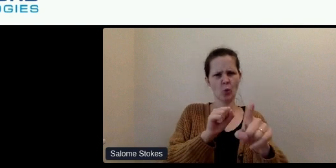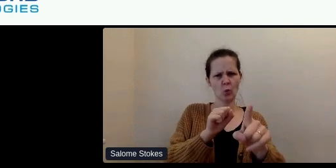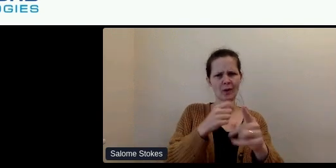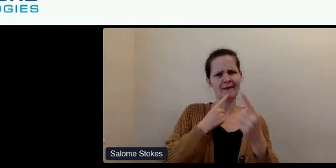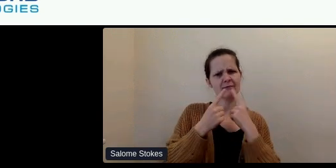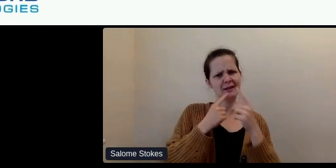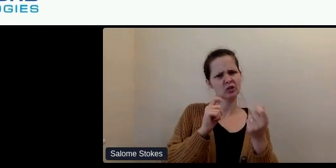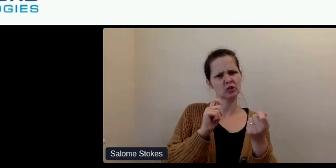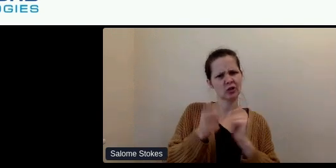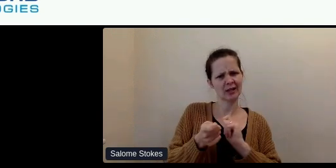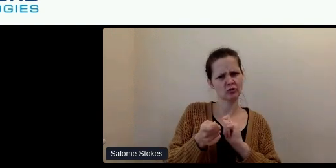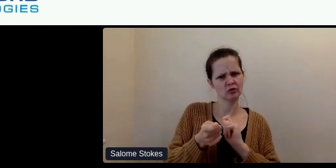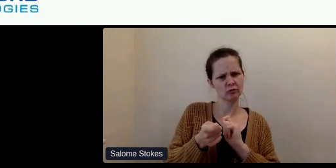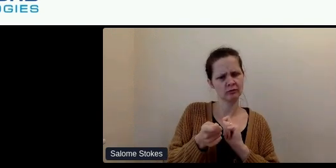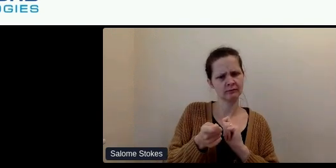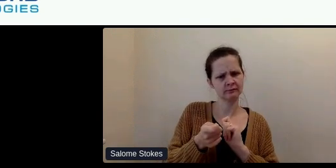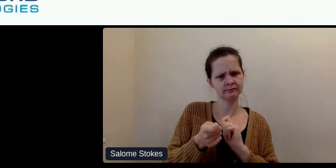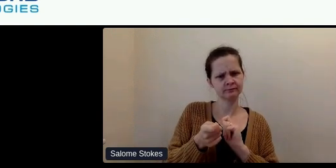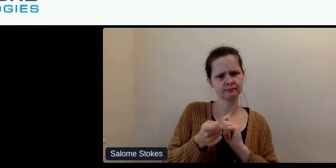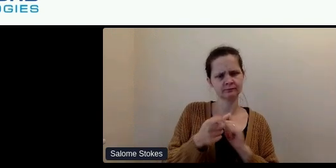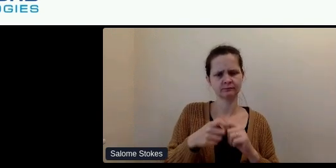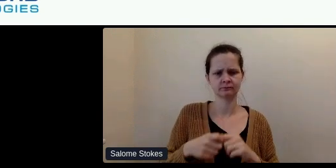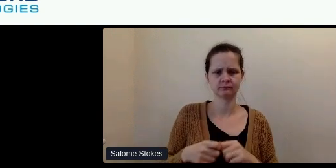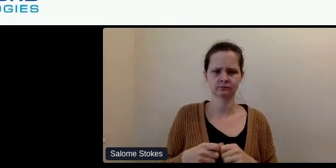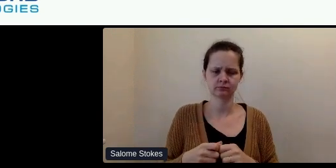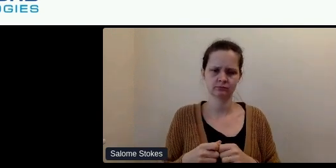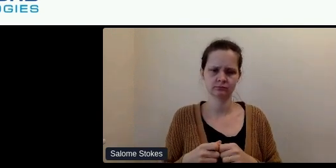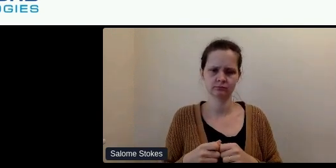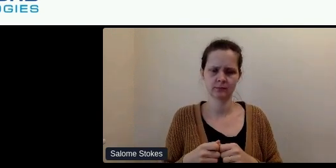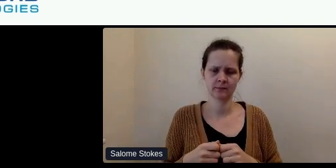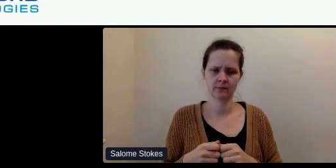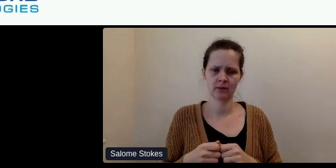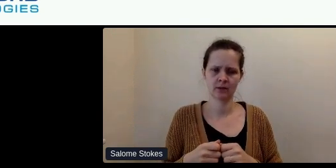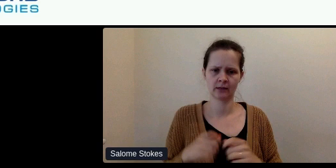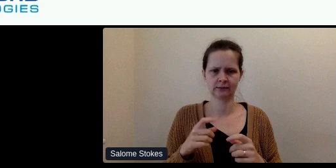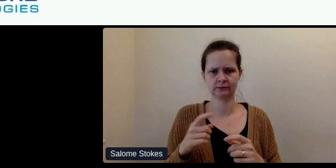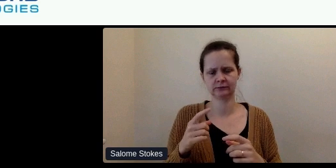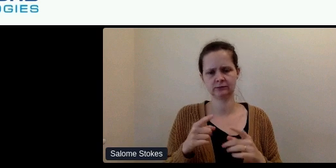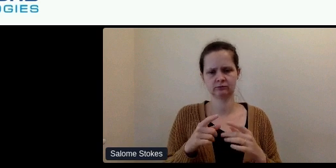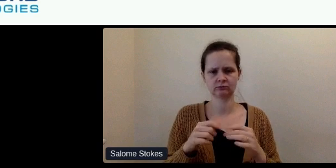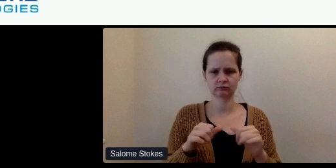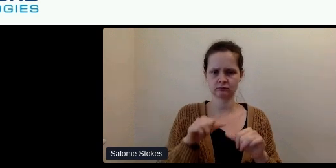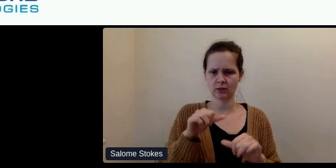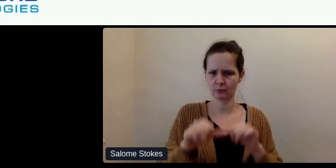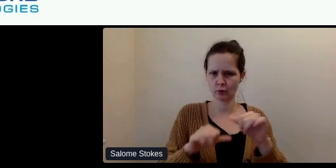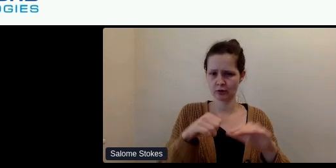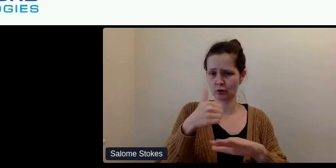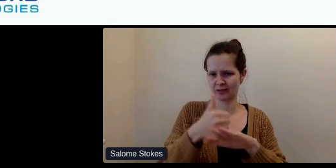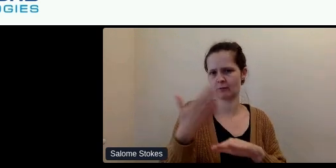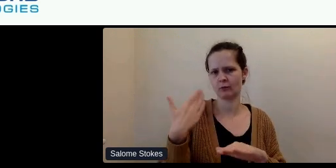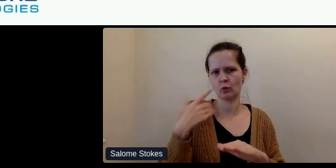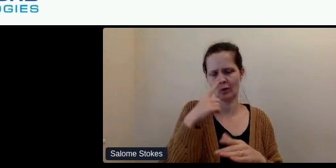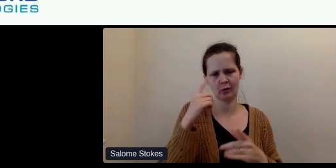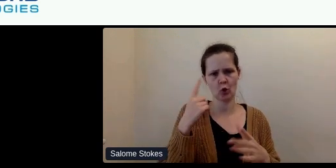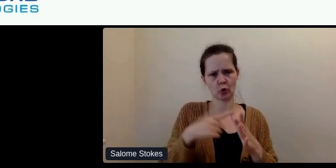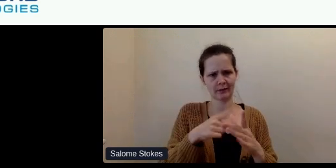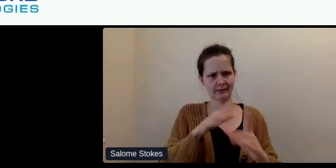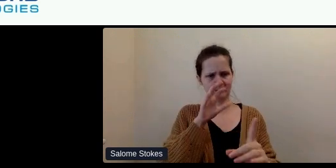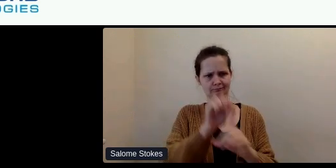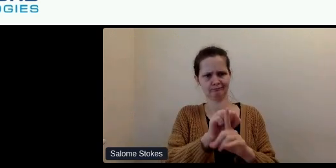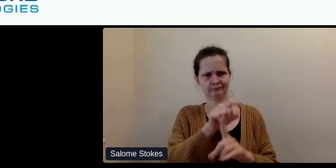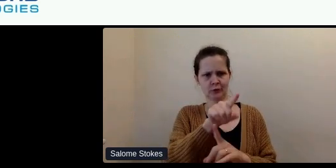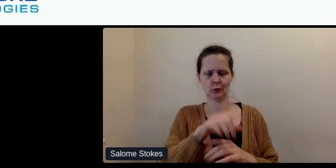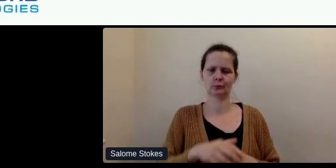document by the trigger process that you also set up. And it leverages